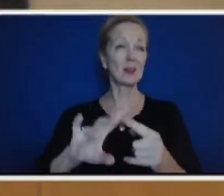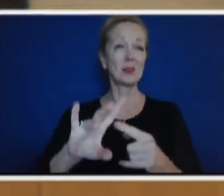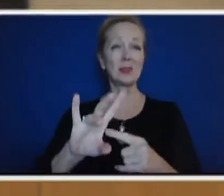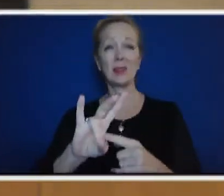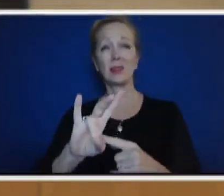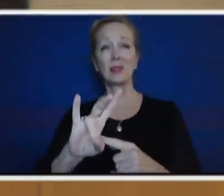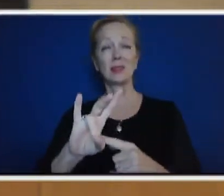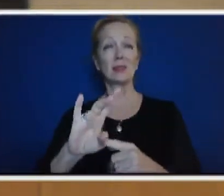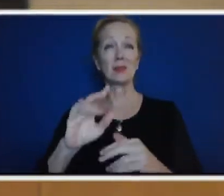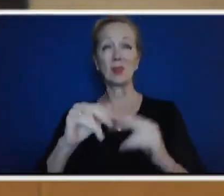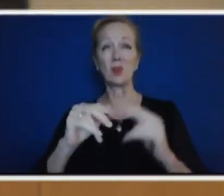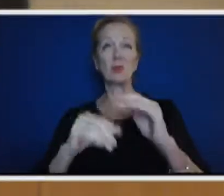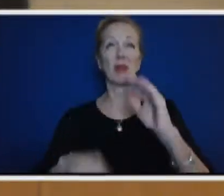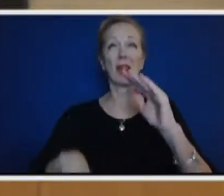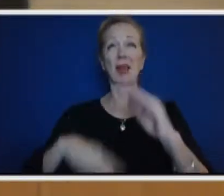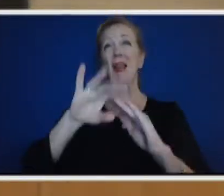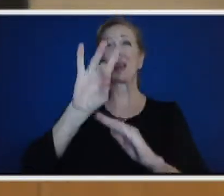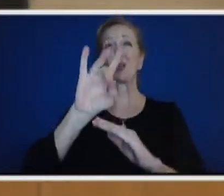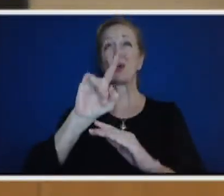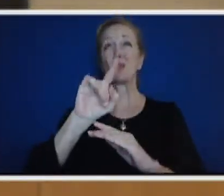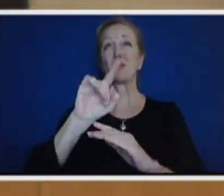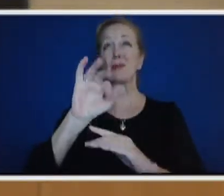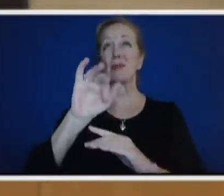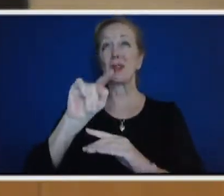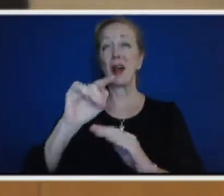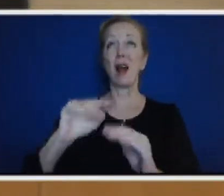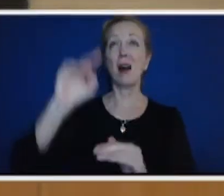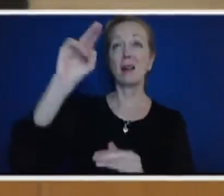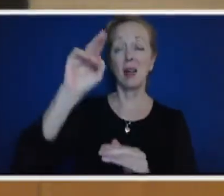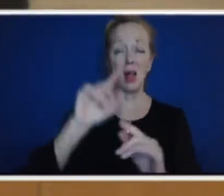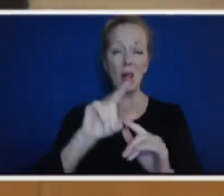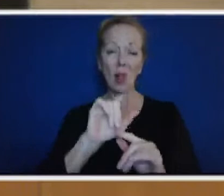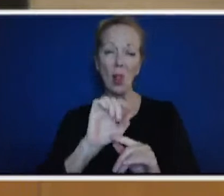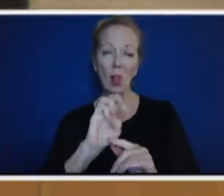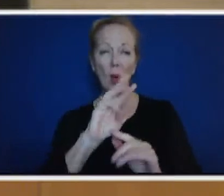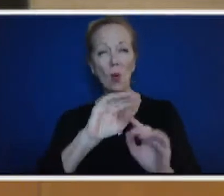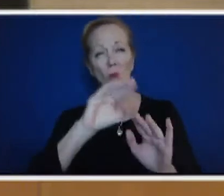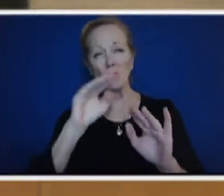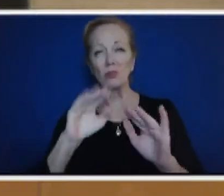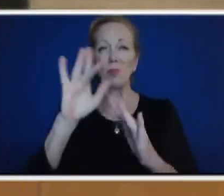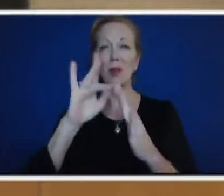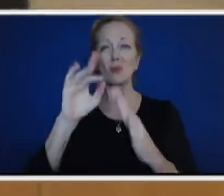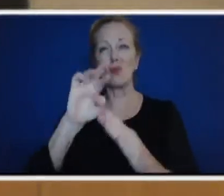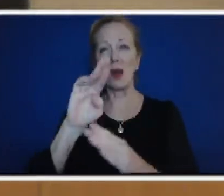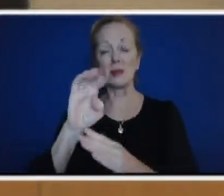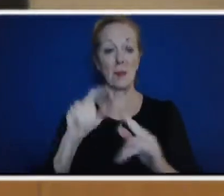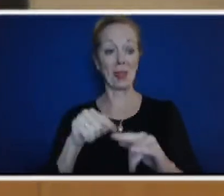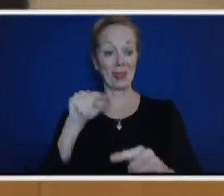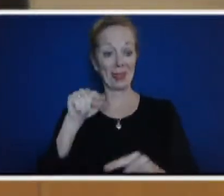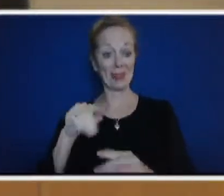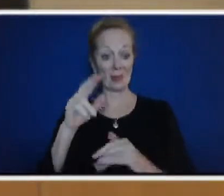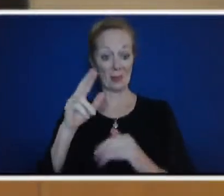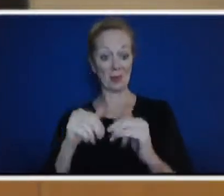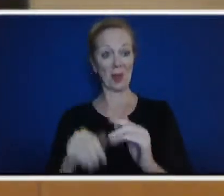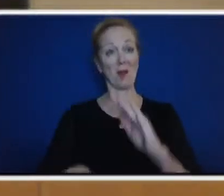height, and low to mid-rise building. But this building would allow for up to 27